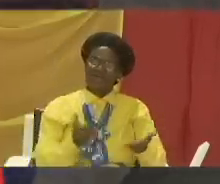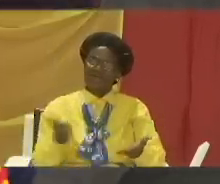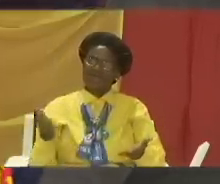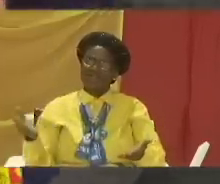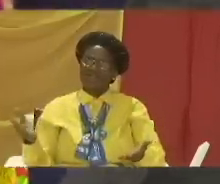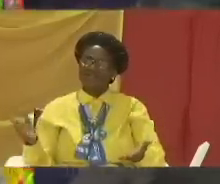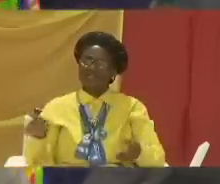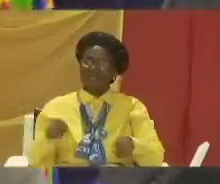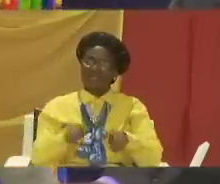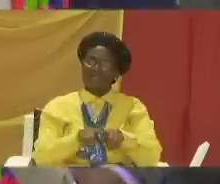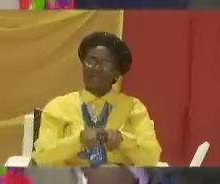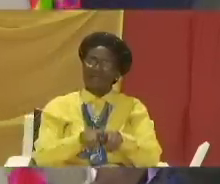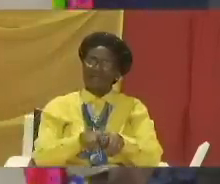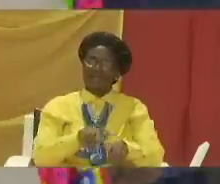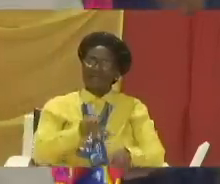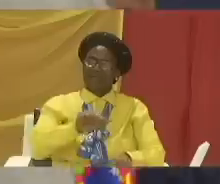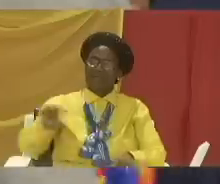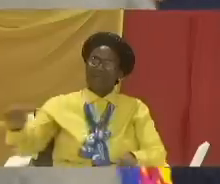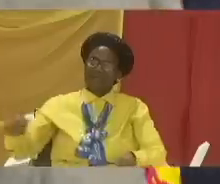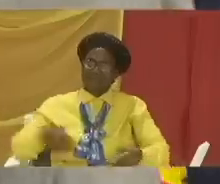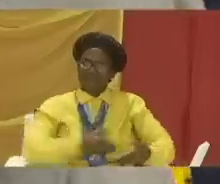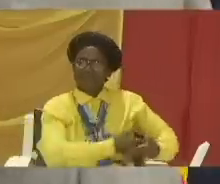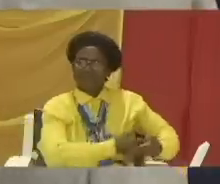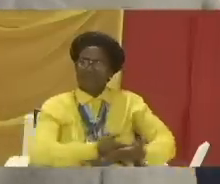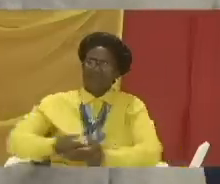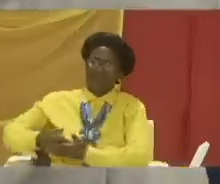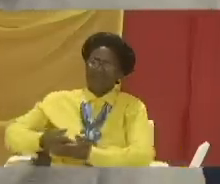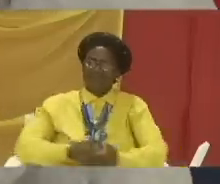and dancing with it.